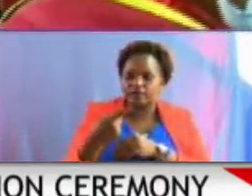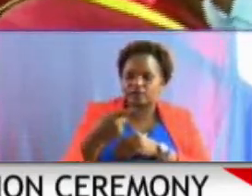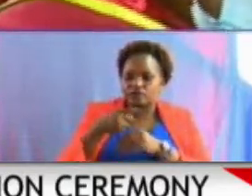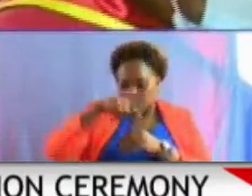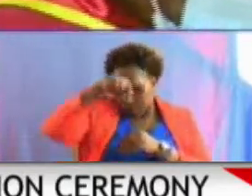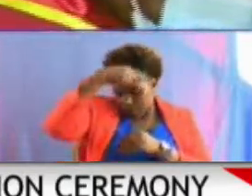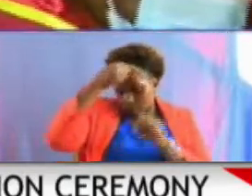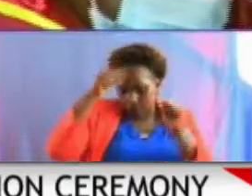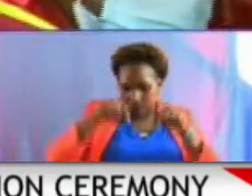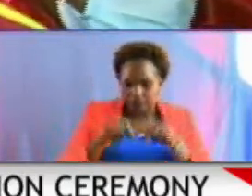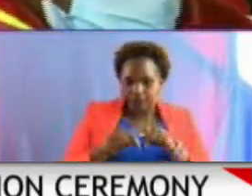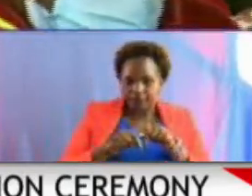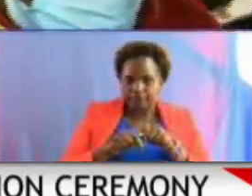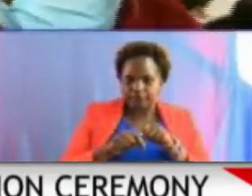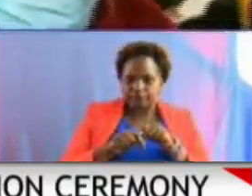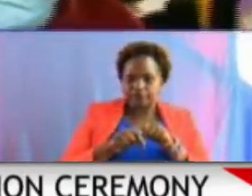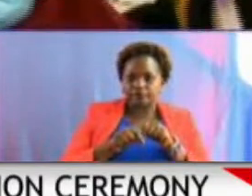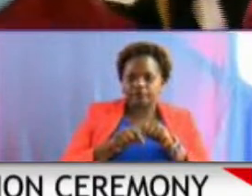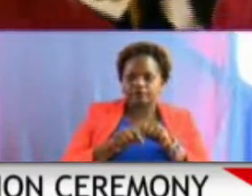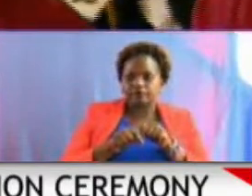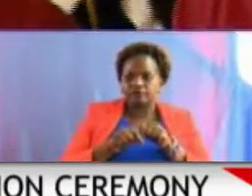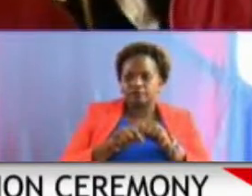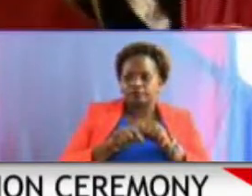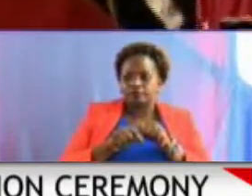graduating today.